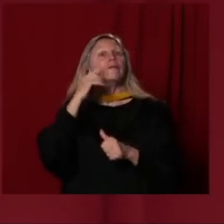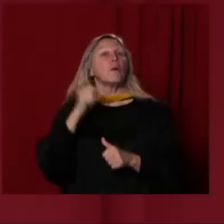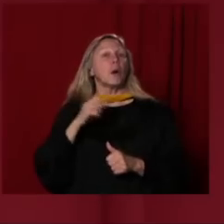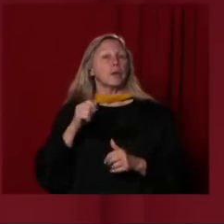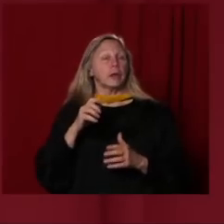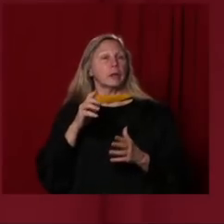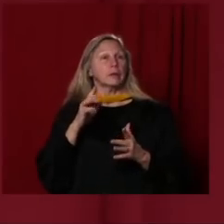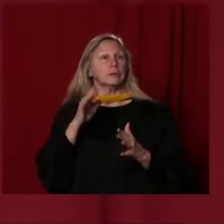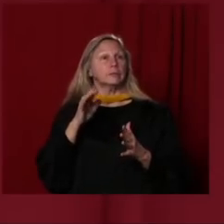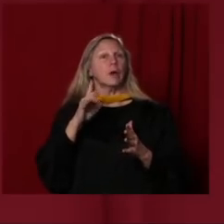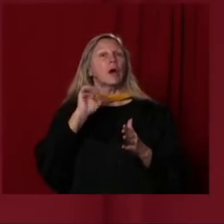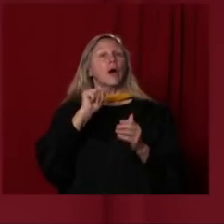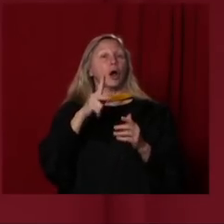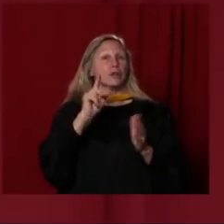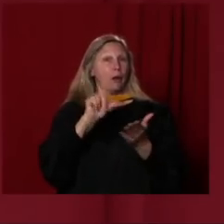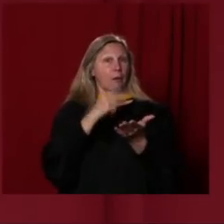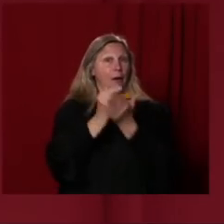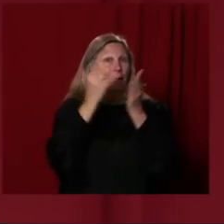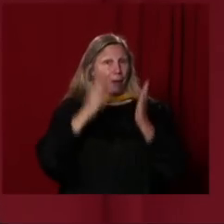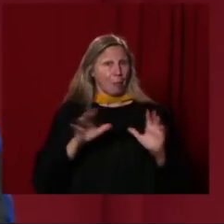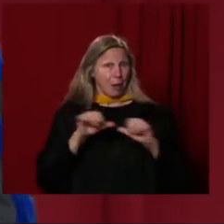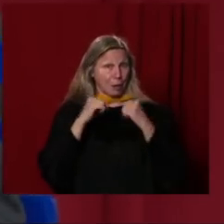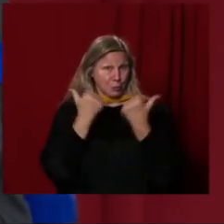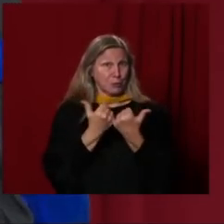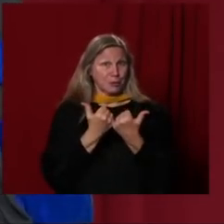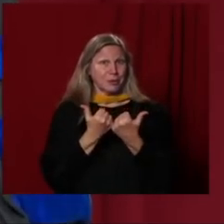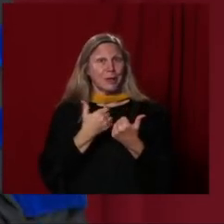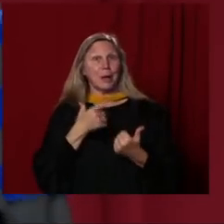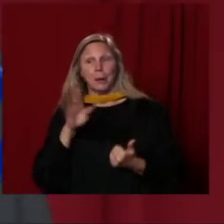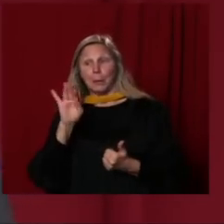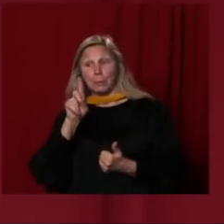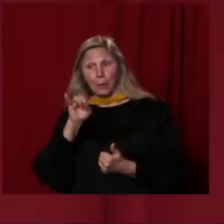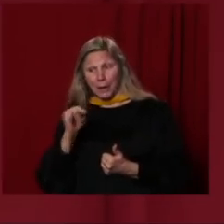Association, Arkansas Alumni Association. Brandy?